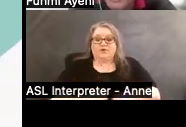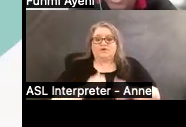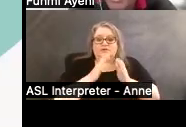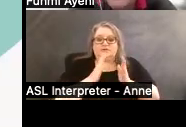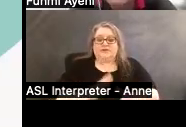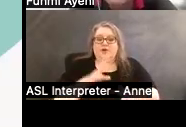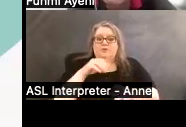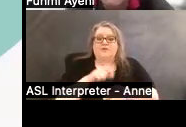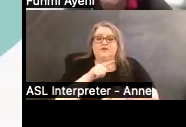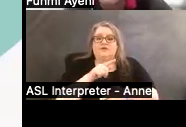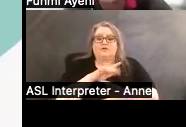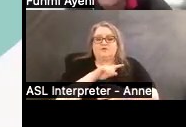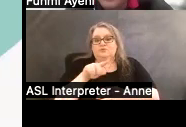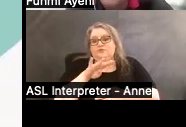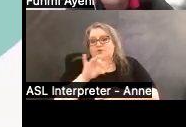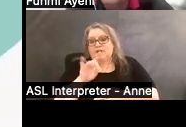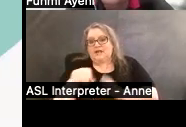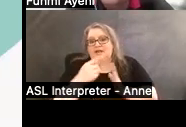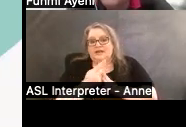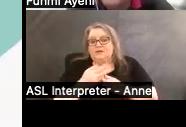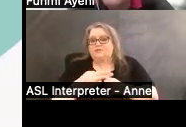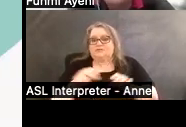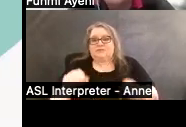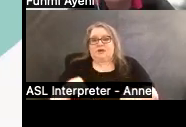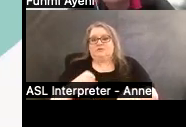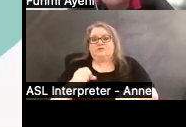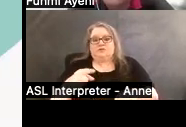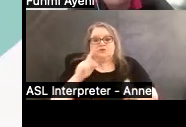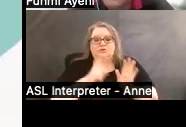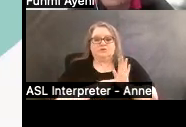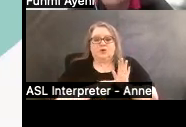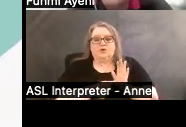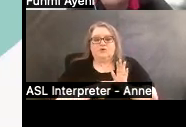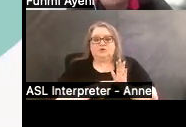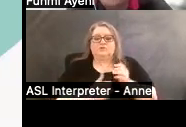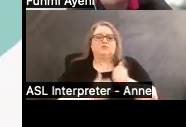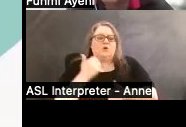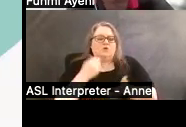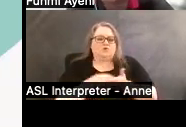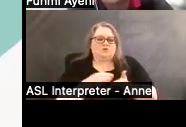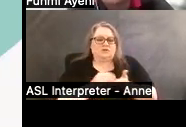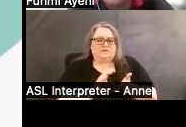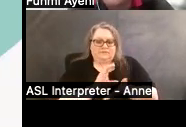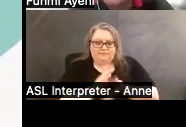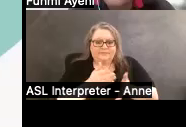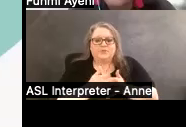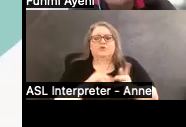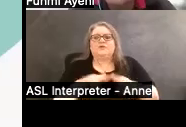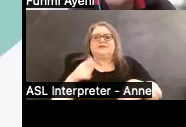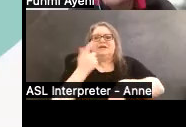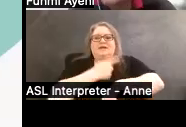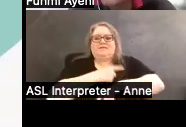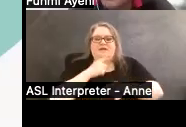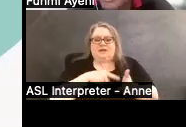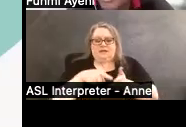to 48 hours. As soon as possible. And so what you notice here is a bulk of the funds were dispersed through same-day payments.